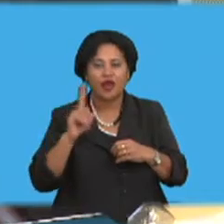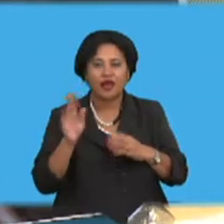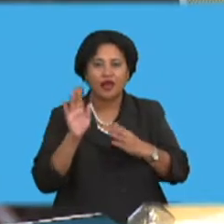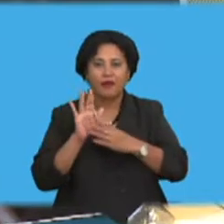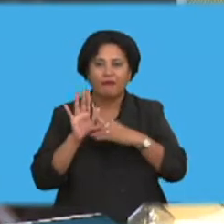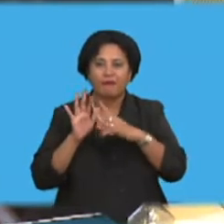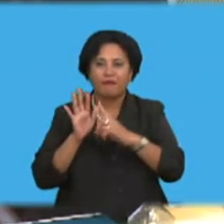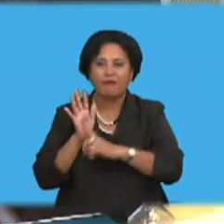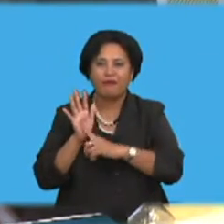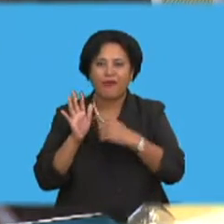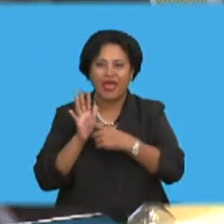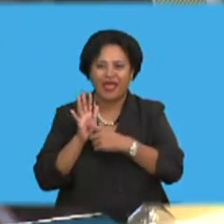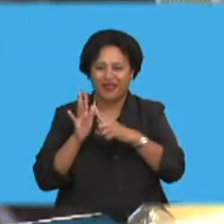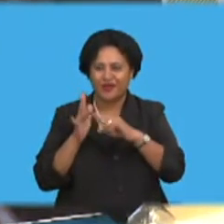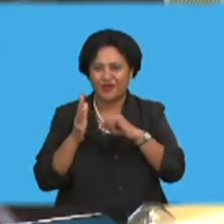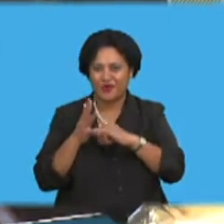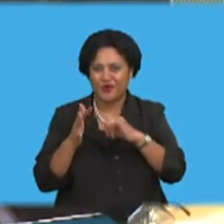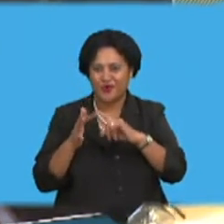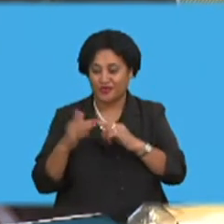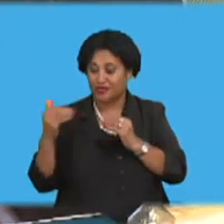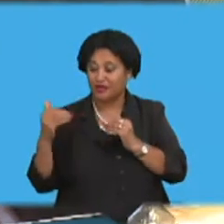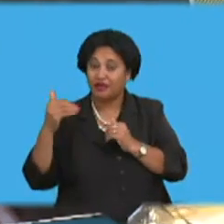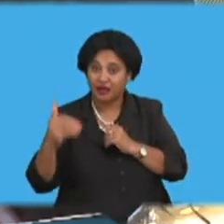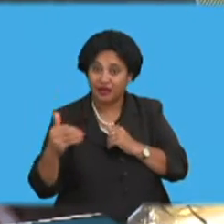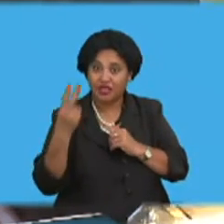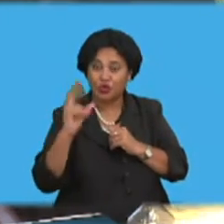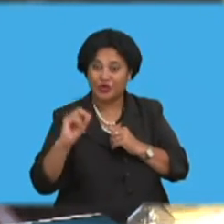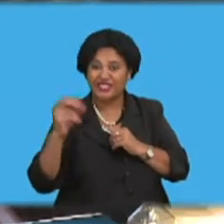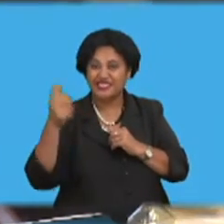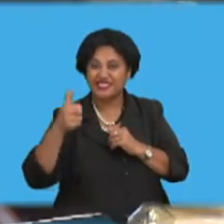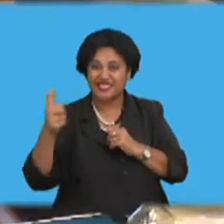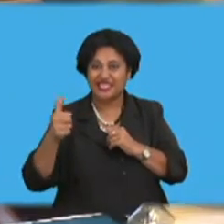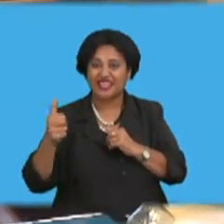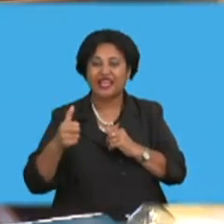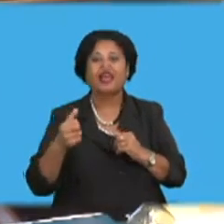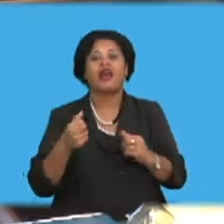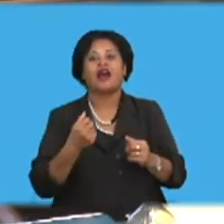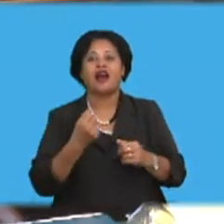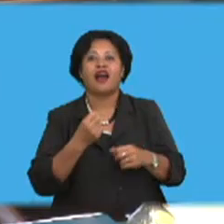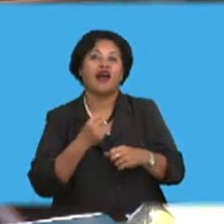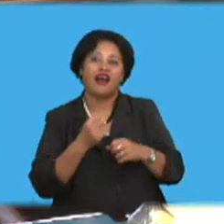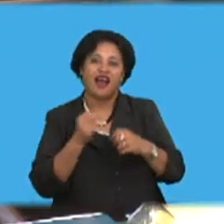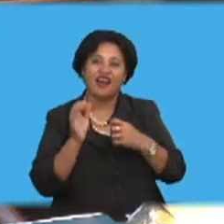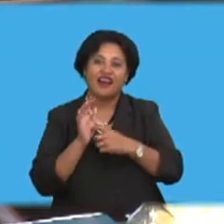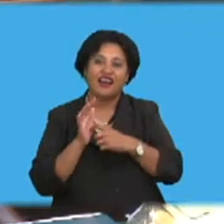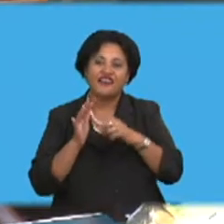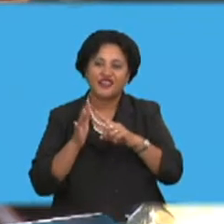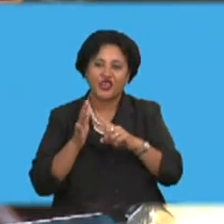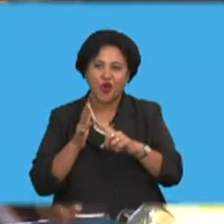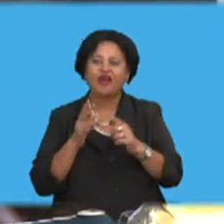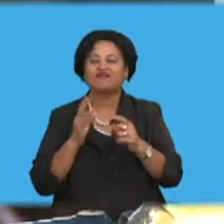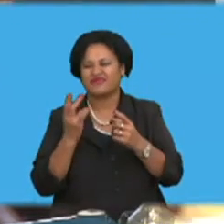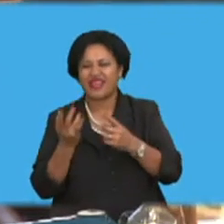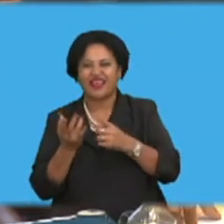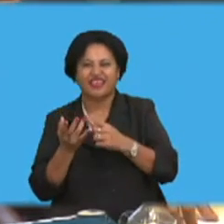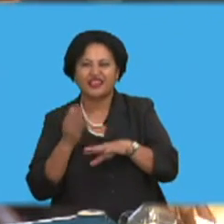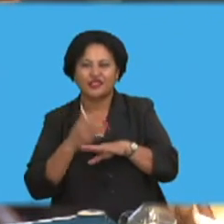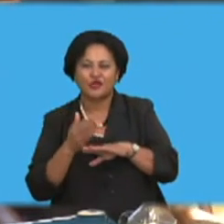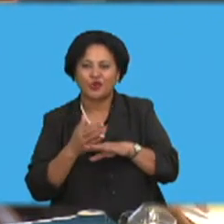Melrose. 2016 was the Rio Gold, another tomato variety. And of course, very